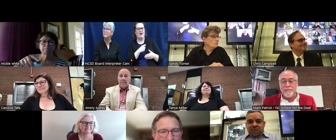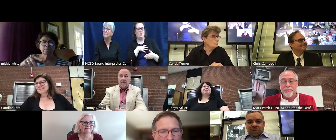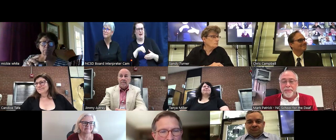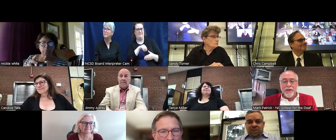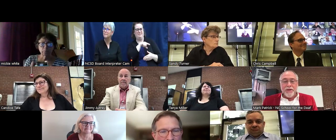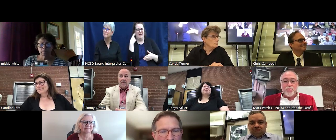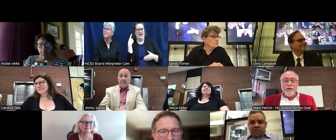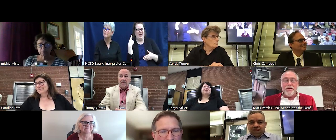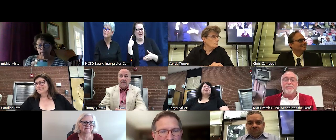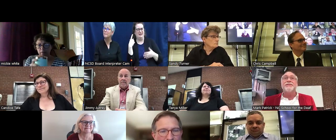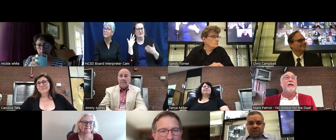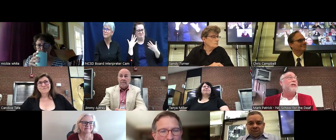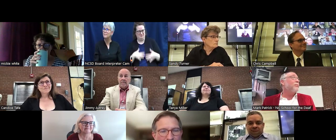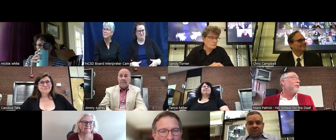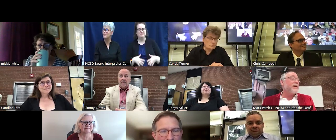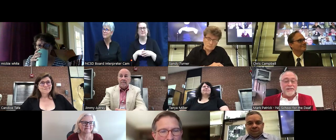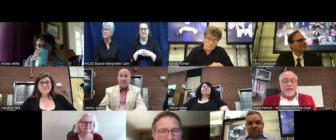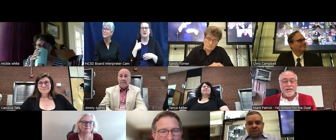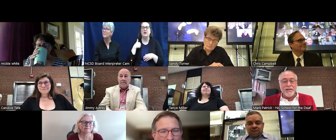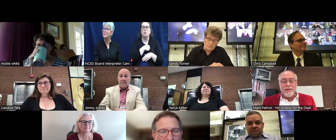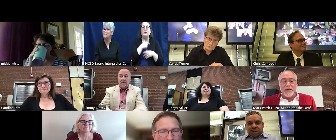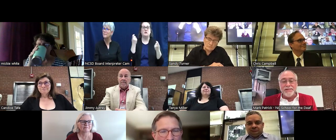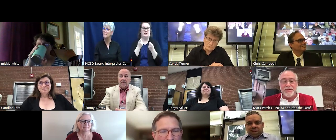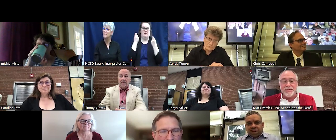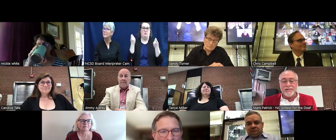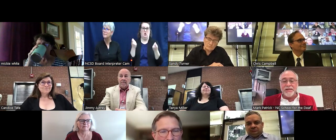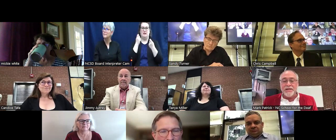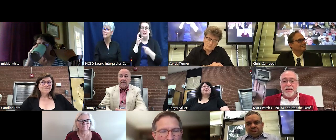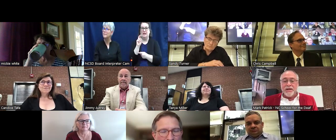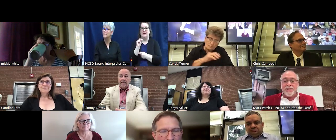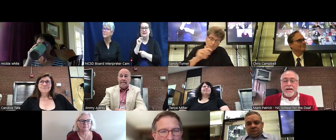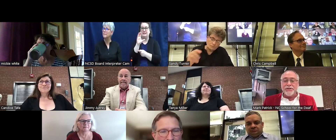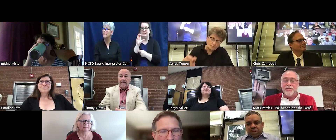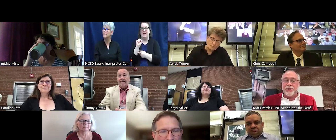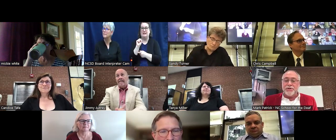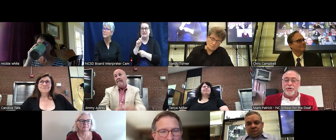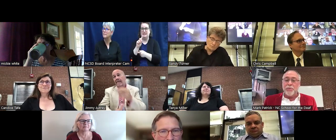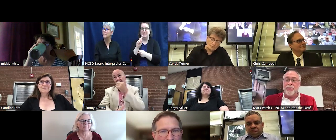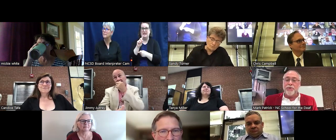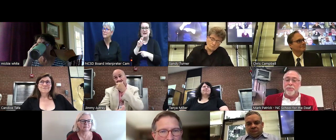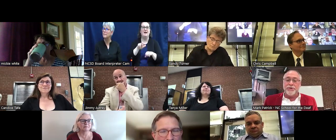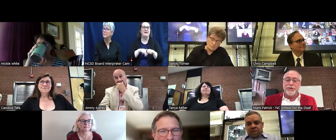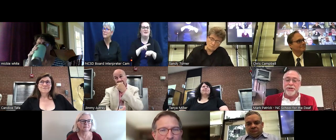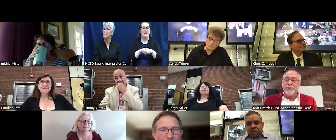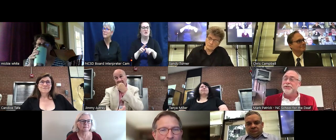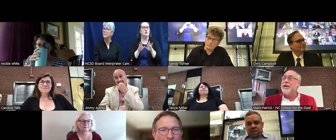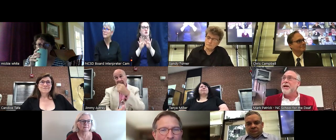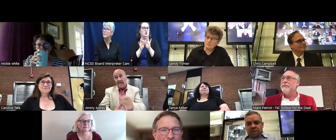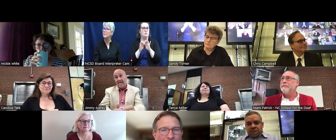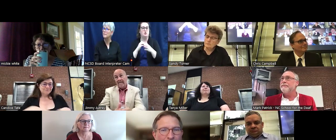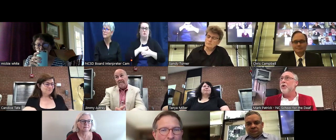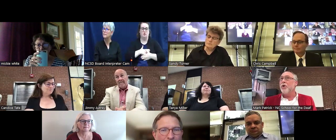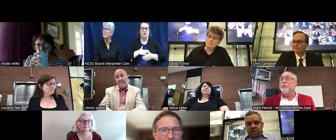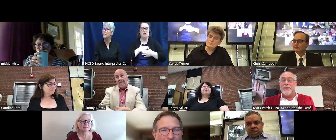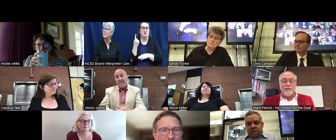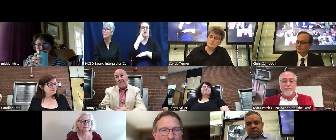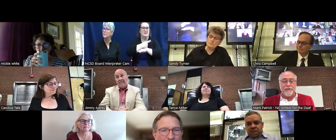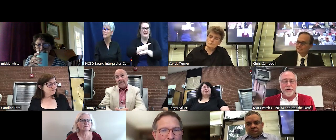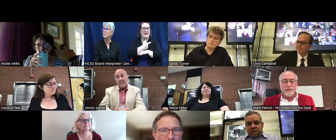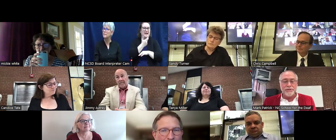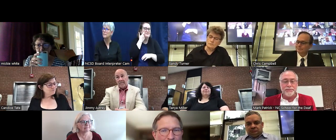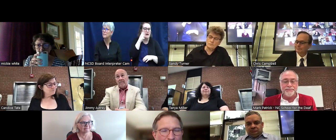on. We celebrated the NCSD National Interpreter Appreciation Day on May